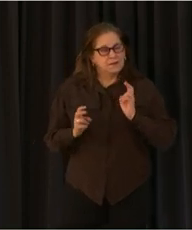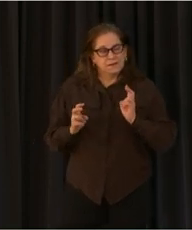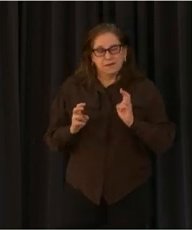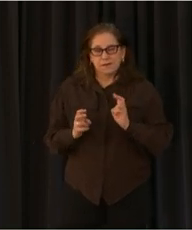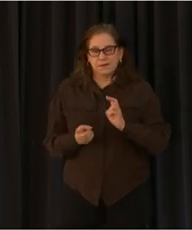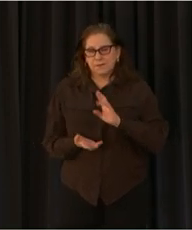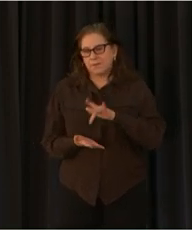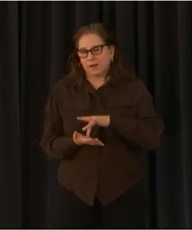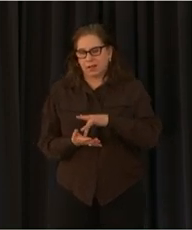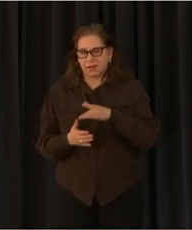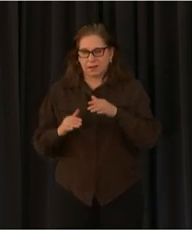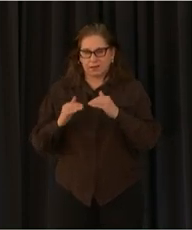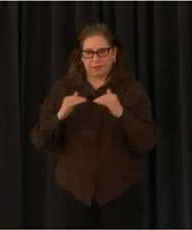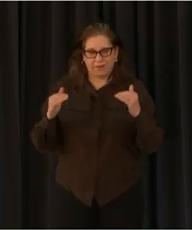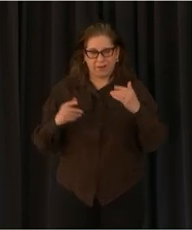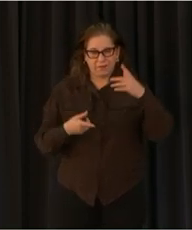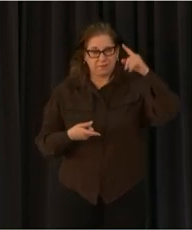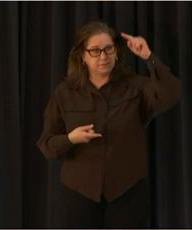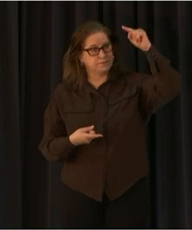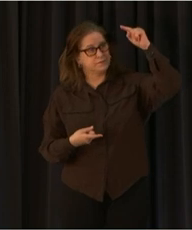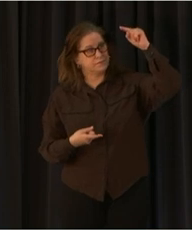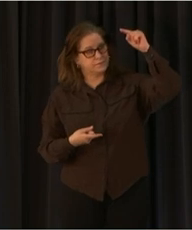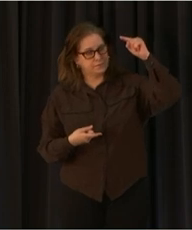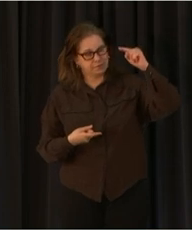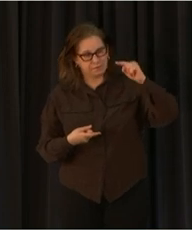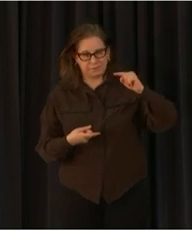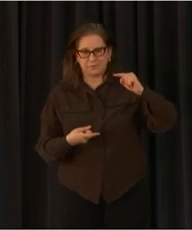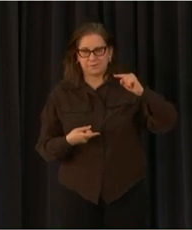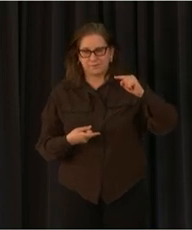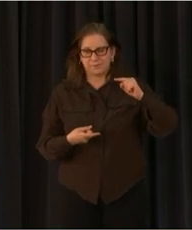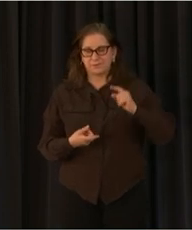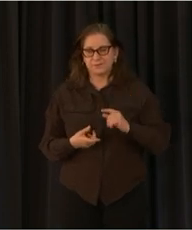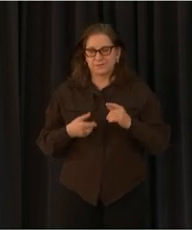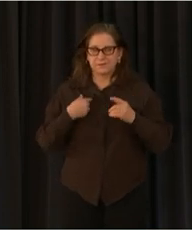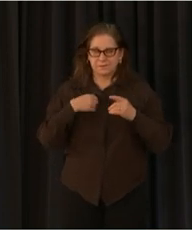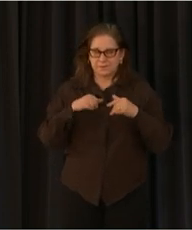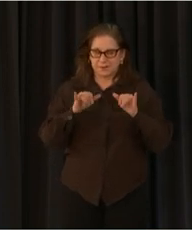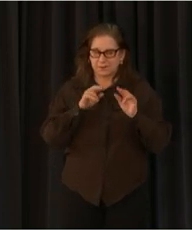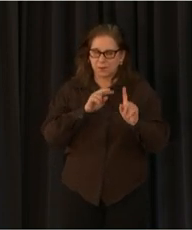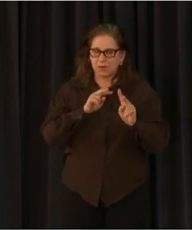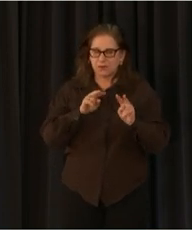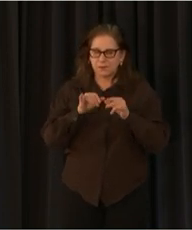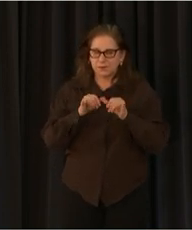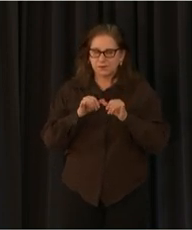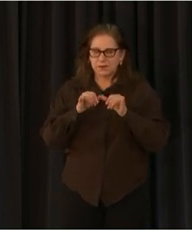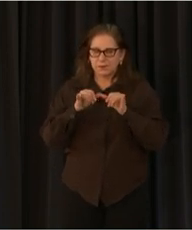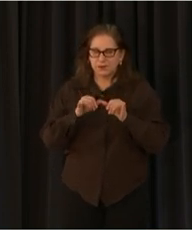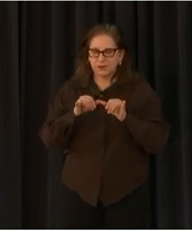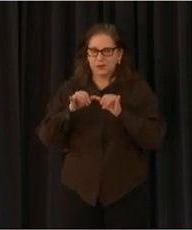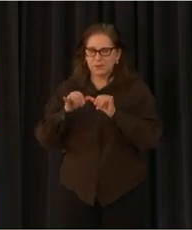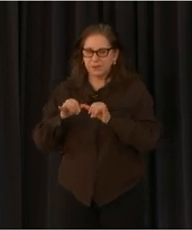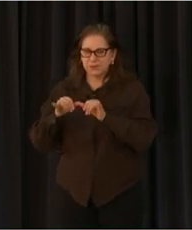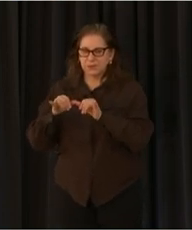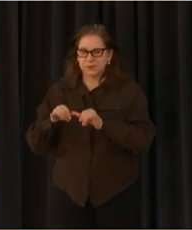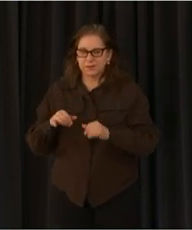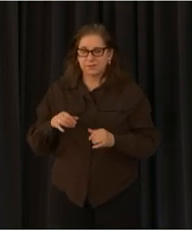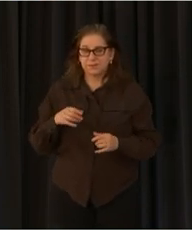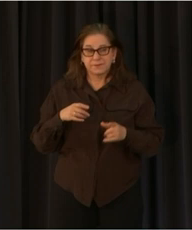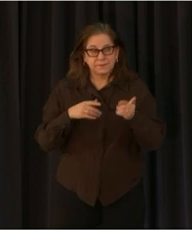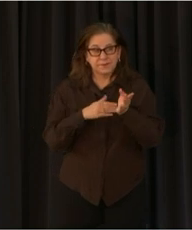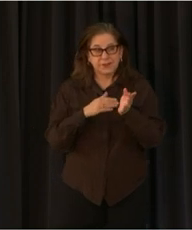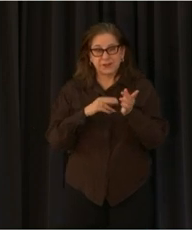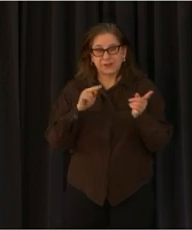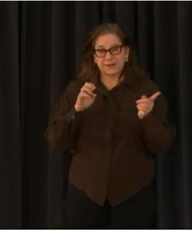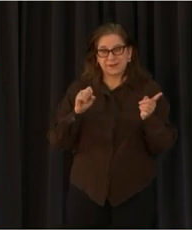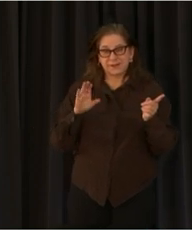continue to monitor those metrics daily. In addition, as Dr. Nesbitt has previously